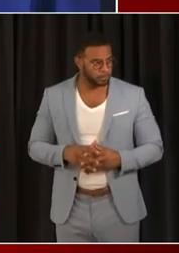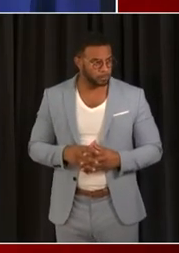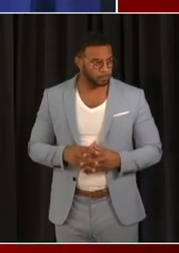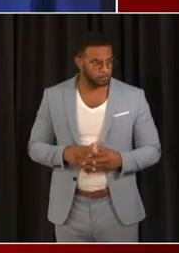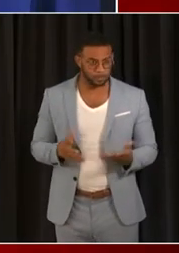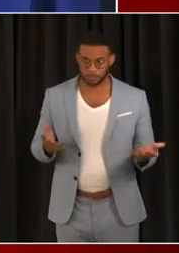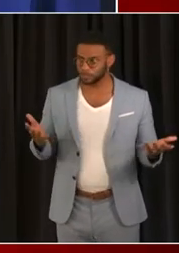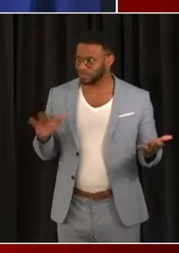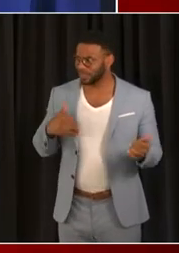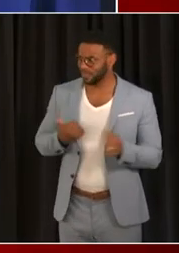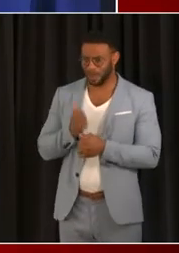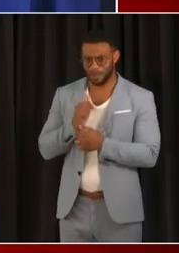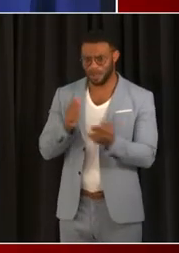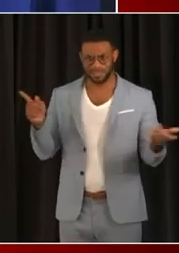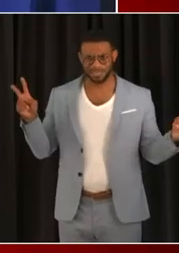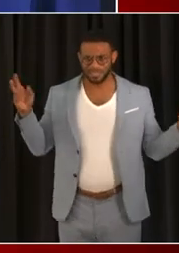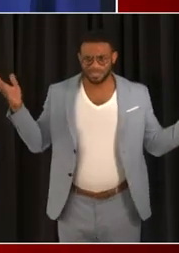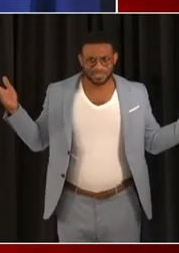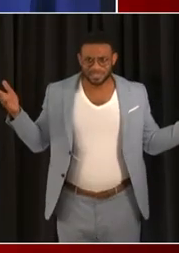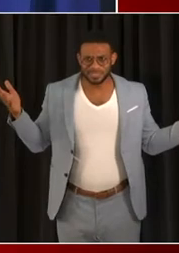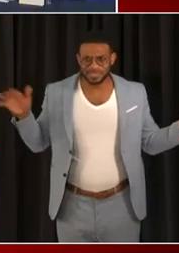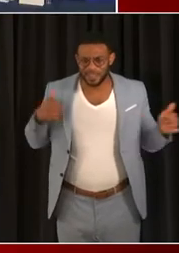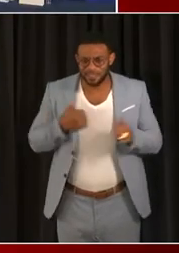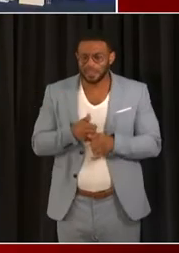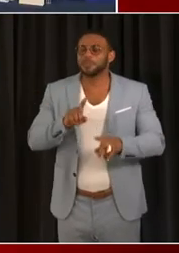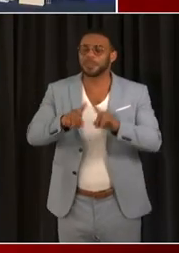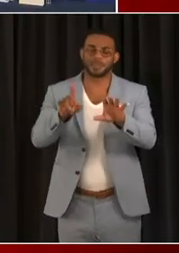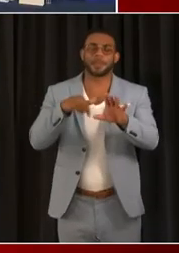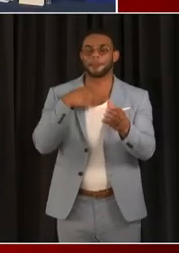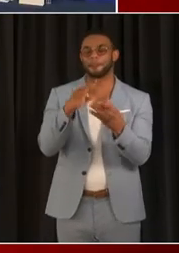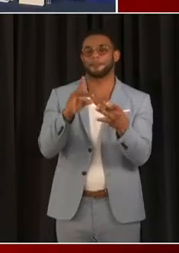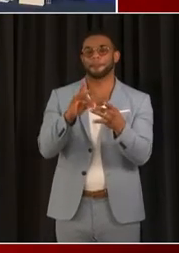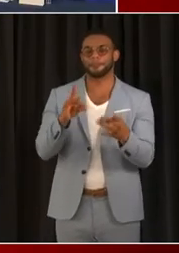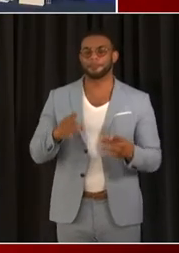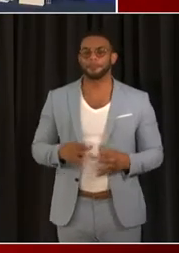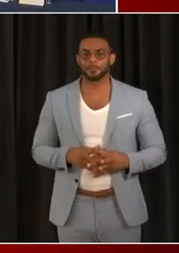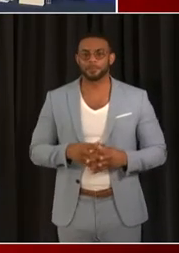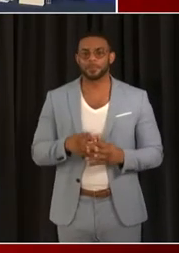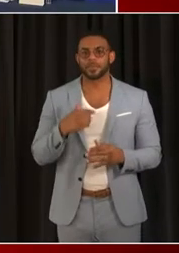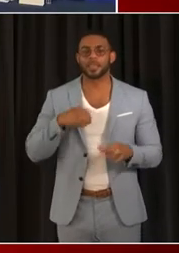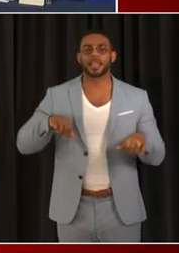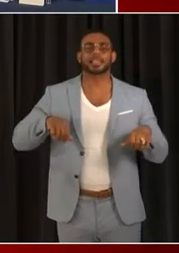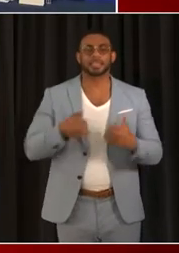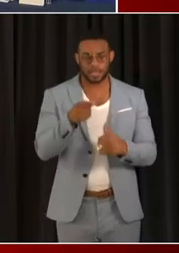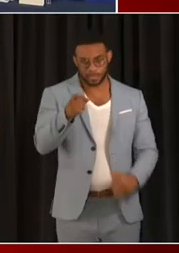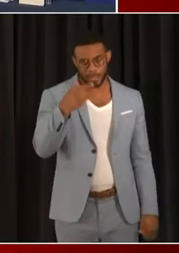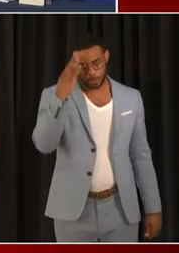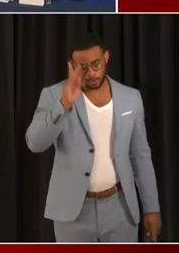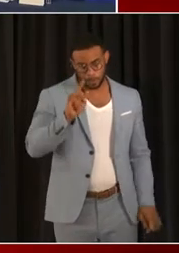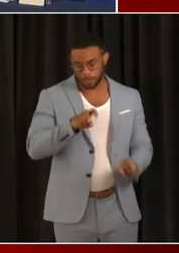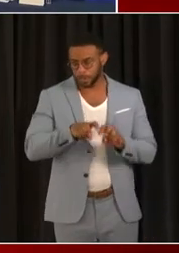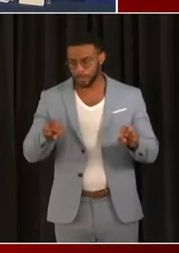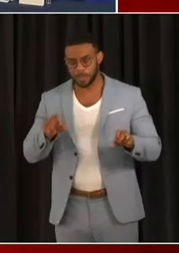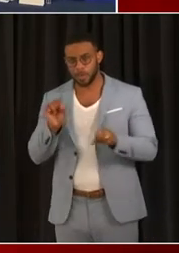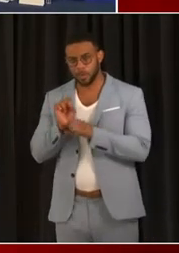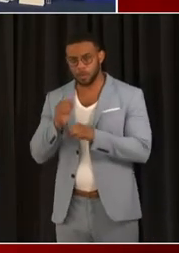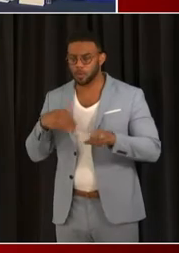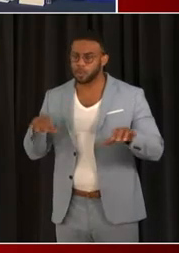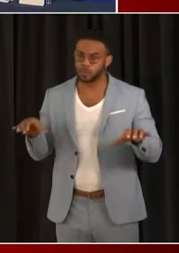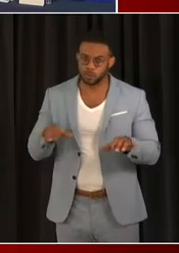well. How do I follow a quote like that? But I'll say this, I follow it with a challenge. I know the folks here on this panel